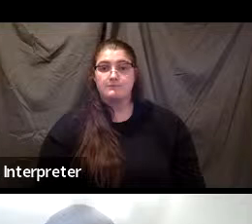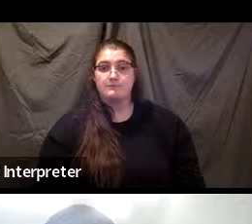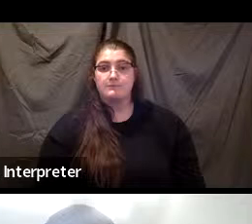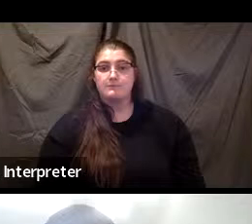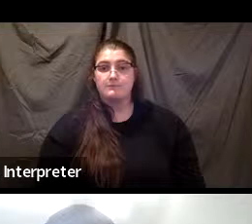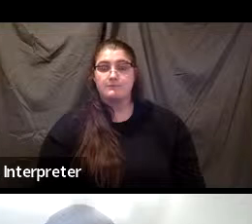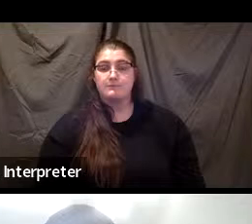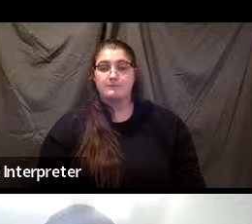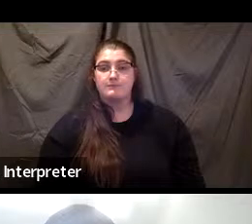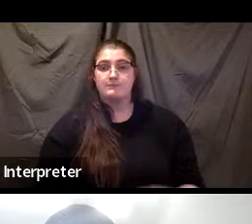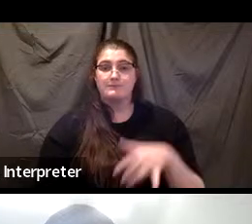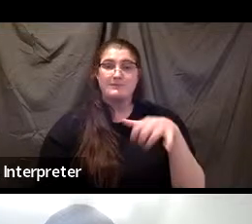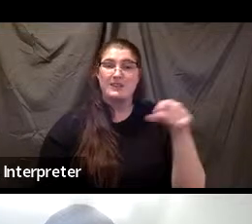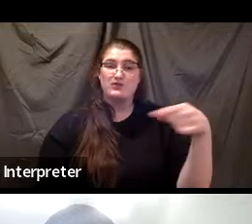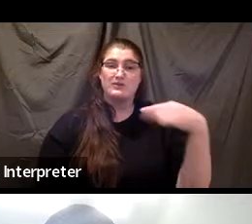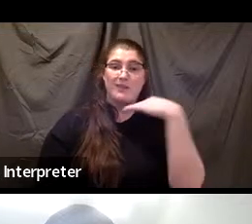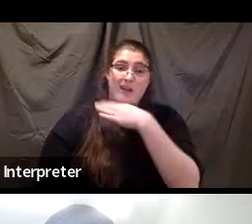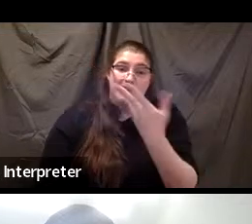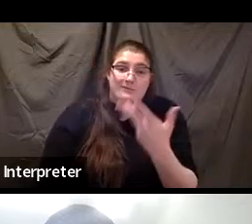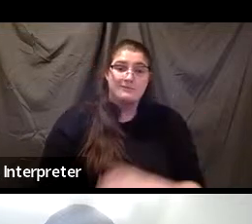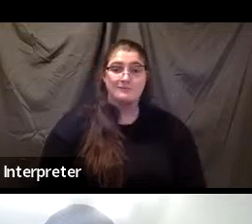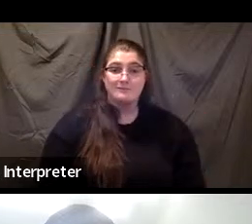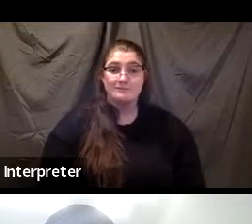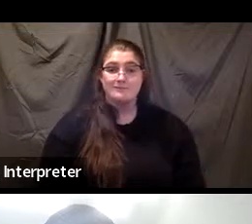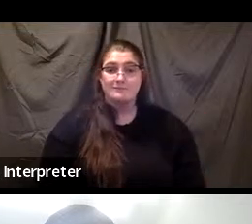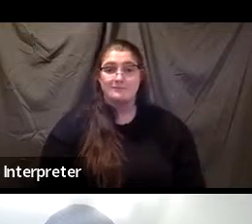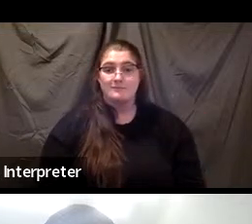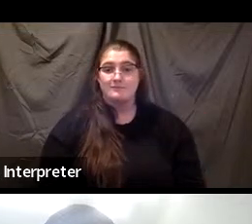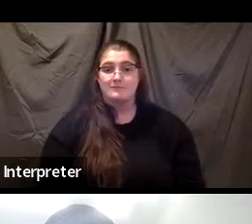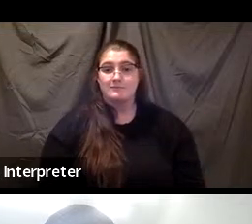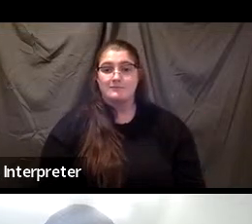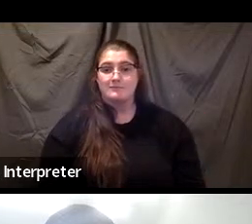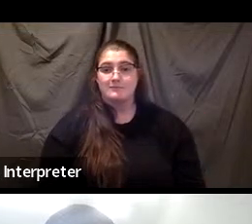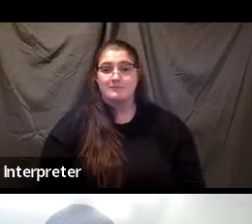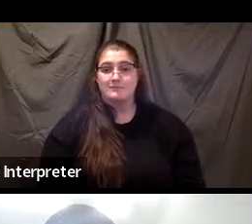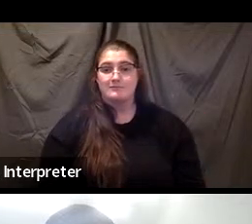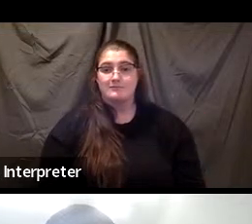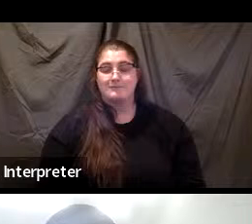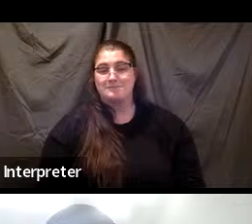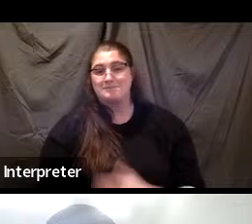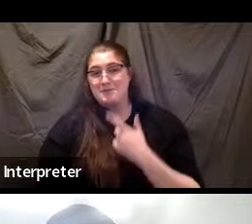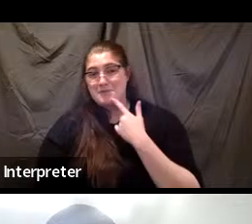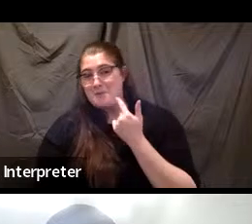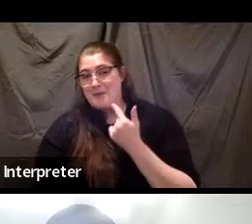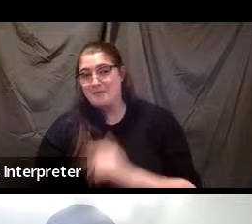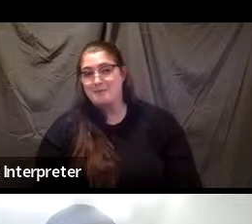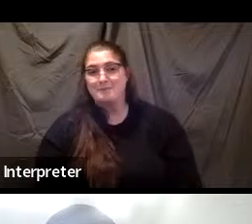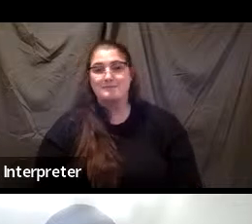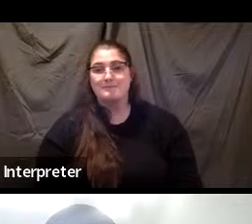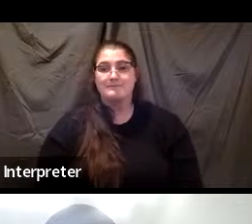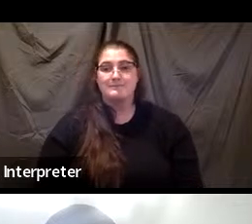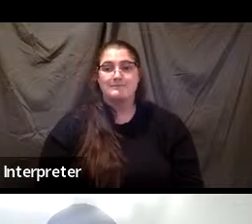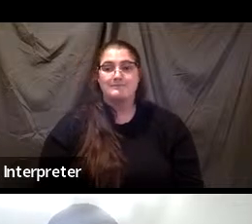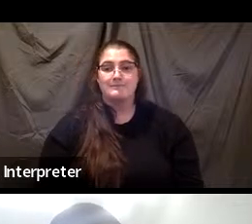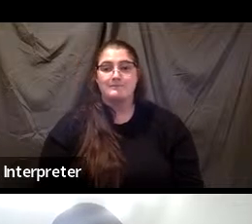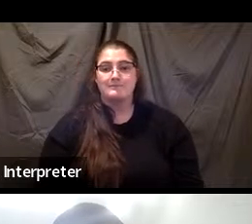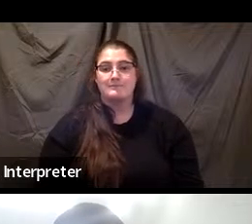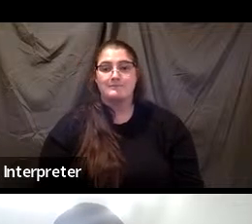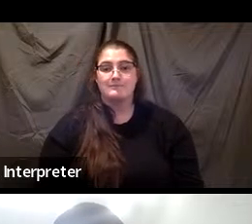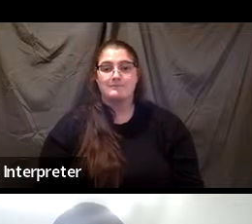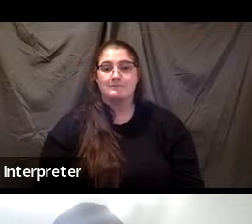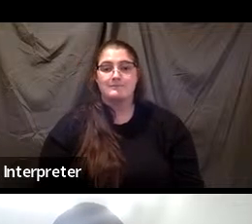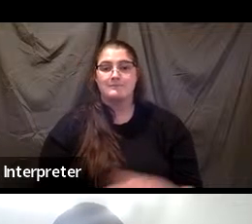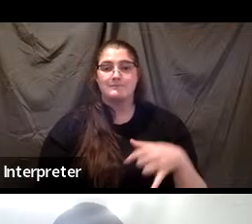Yeah, she's lying. That's all I got. Yeah, I know. Yeah, I know that sounds